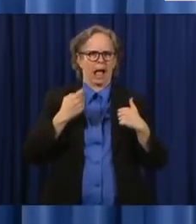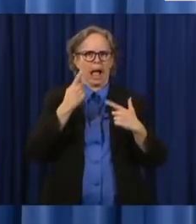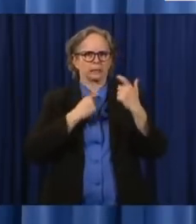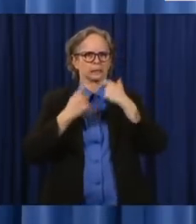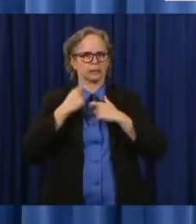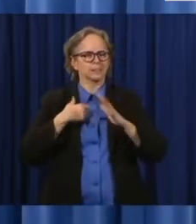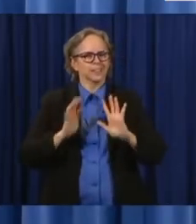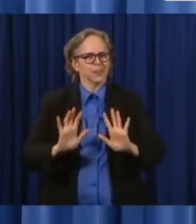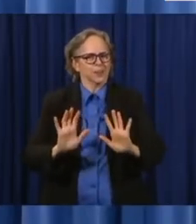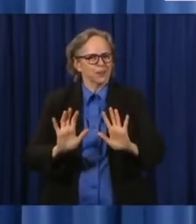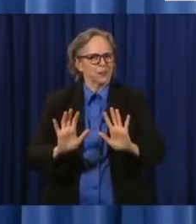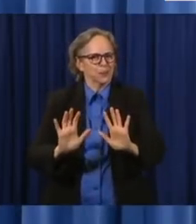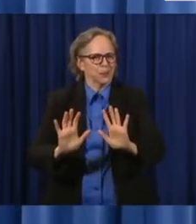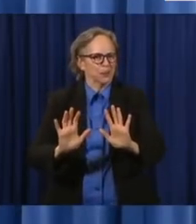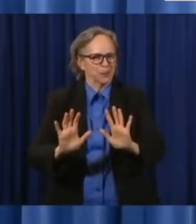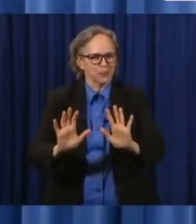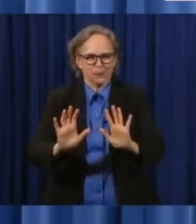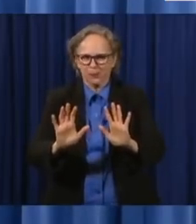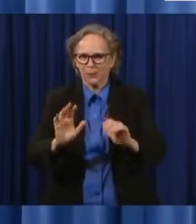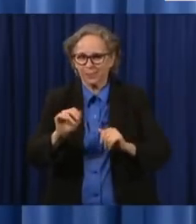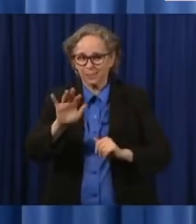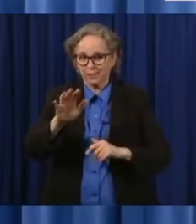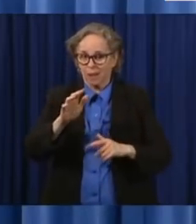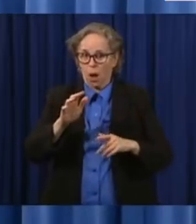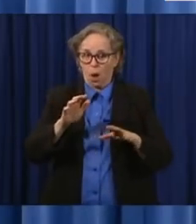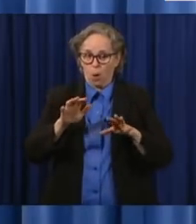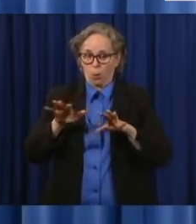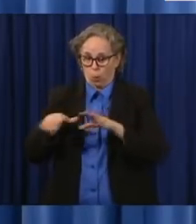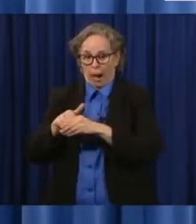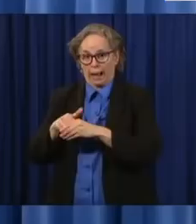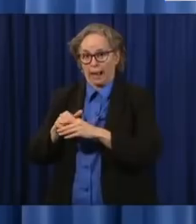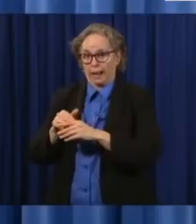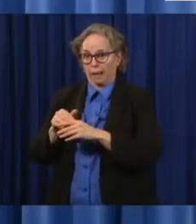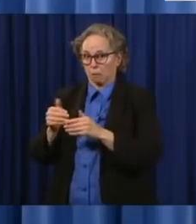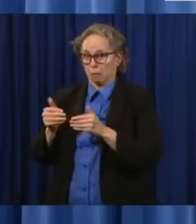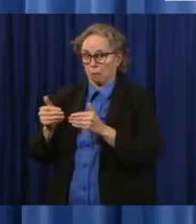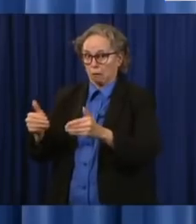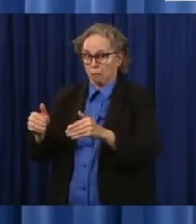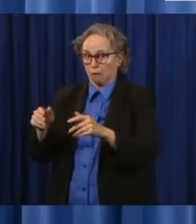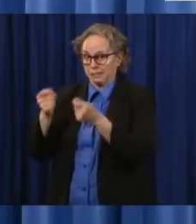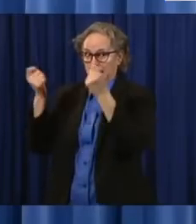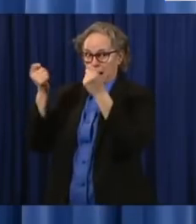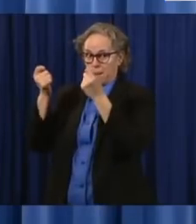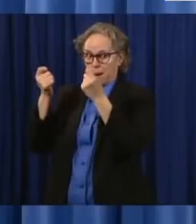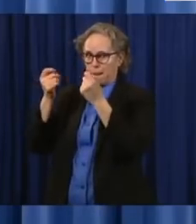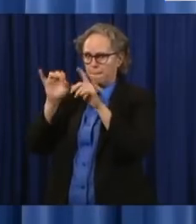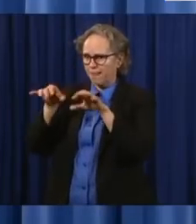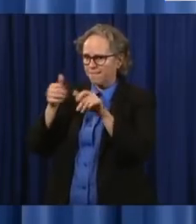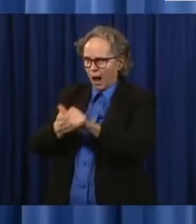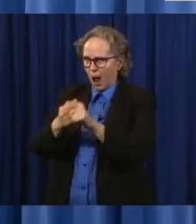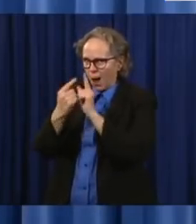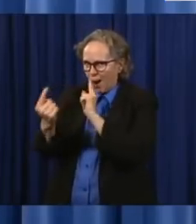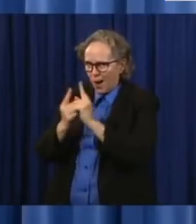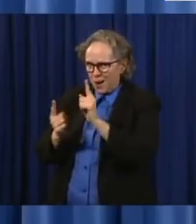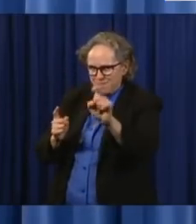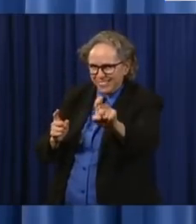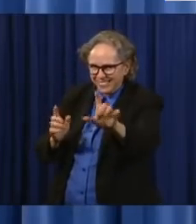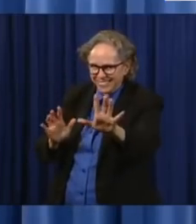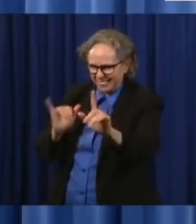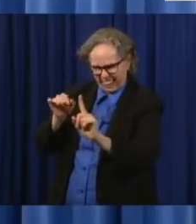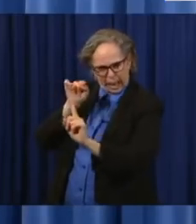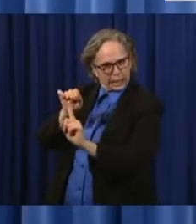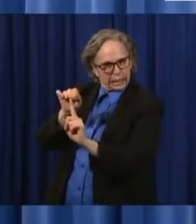we always come back to distance. Is the distance kept? Because the distance is the